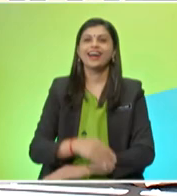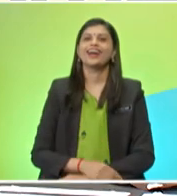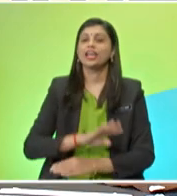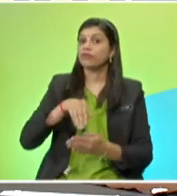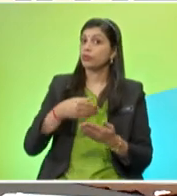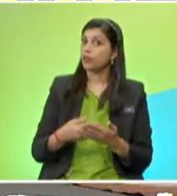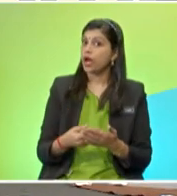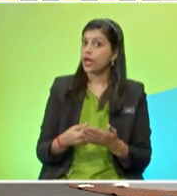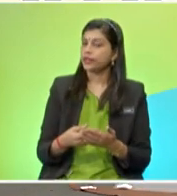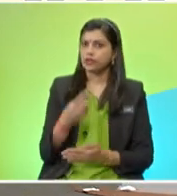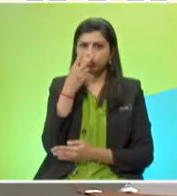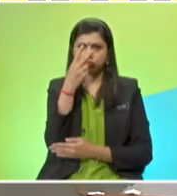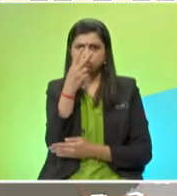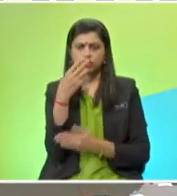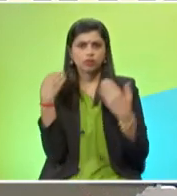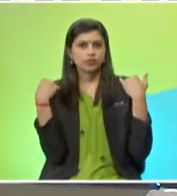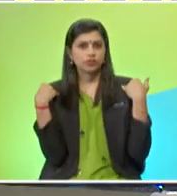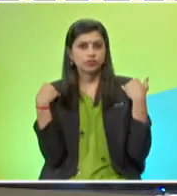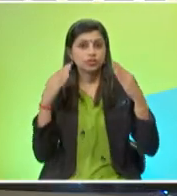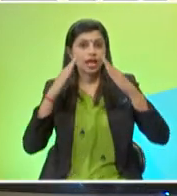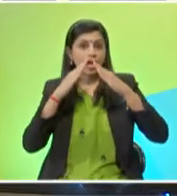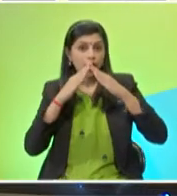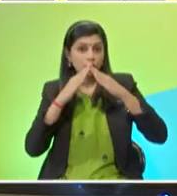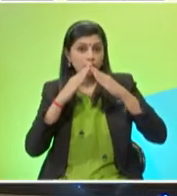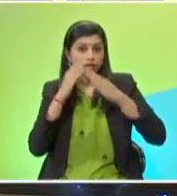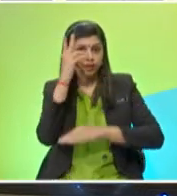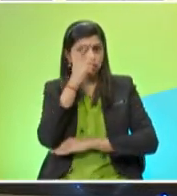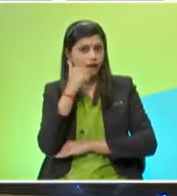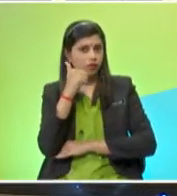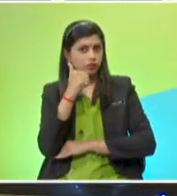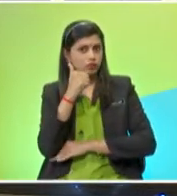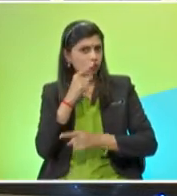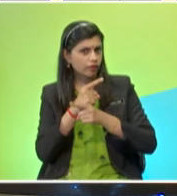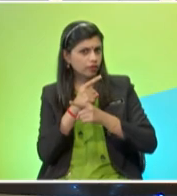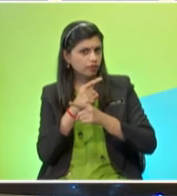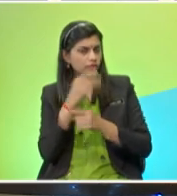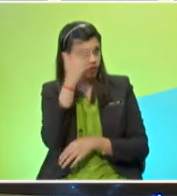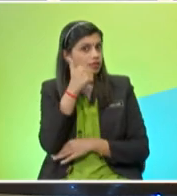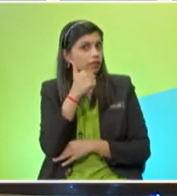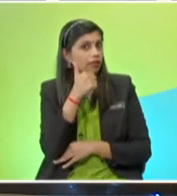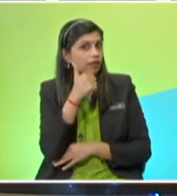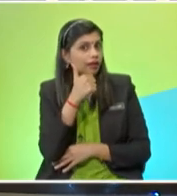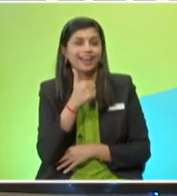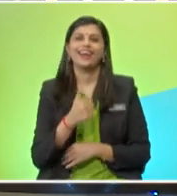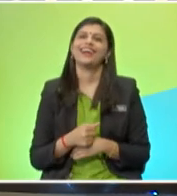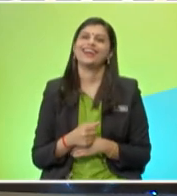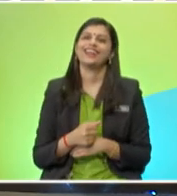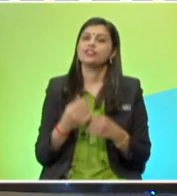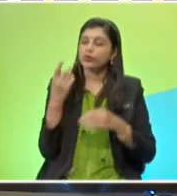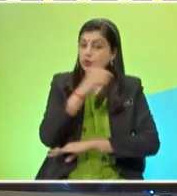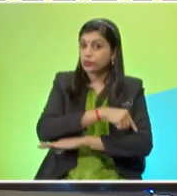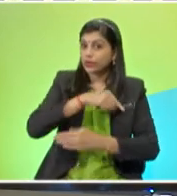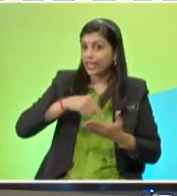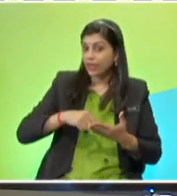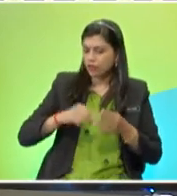See, I'm holding a nicely designed house here. Wow. Isn't it beautiful? Because we are going to explore this